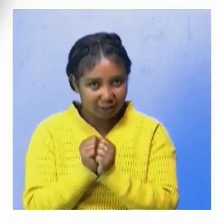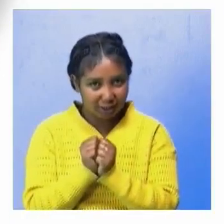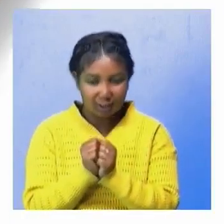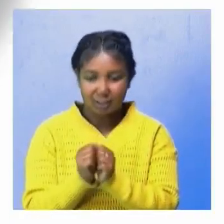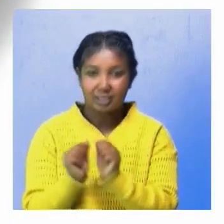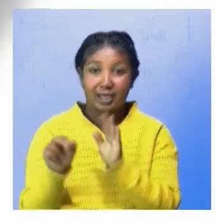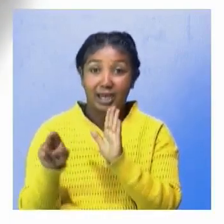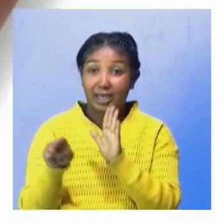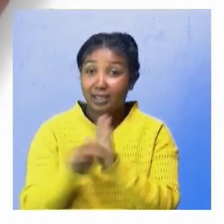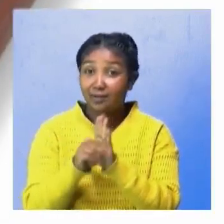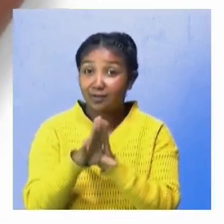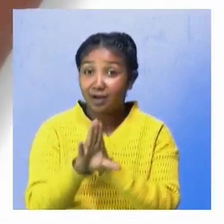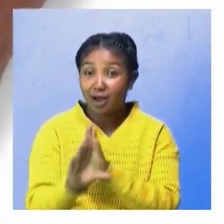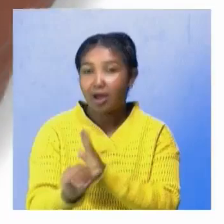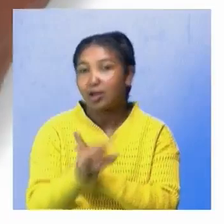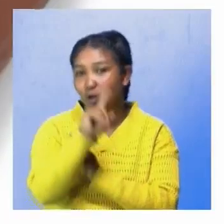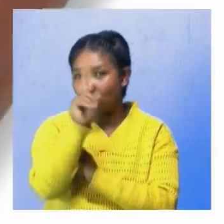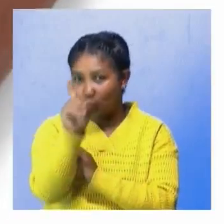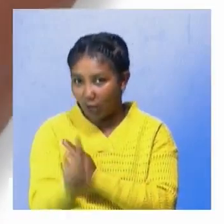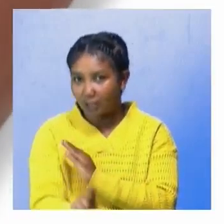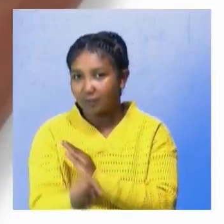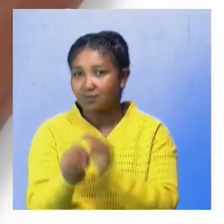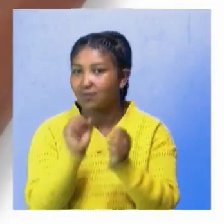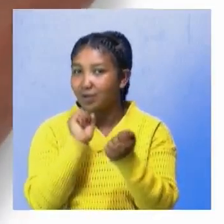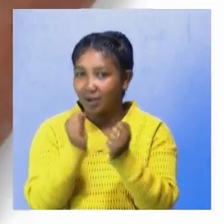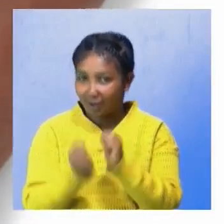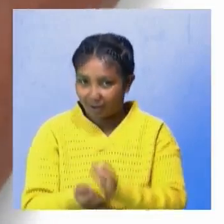negative and interrogative form.